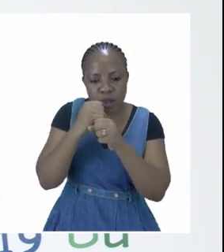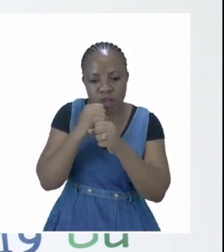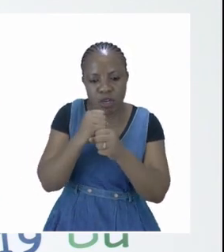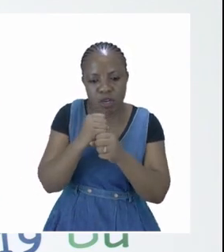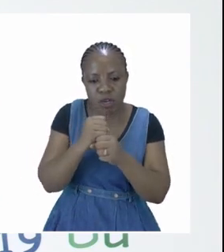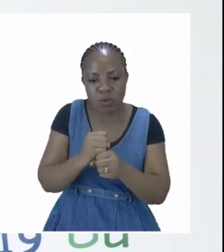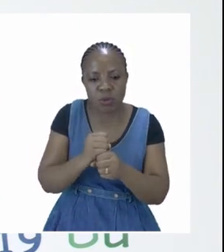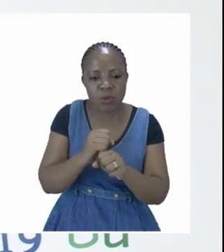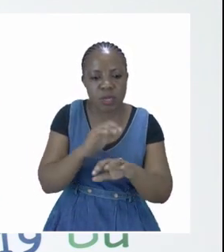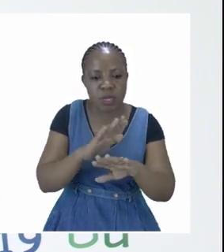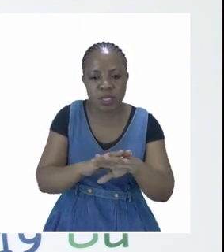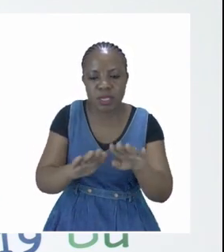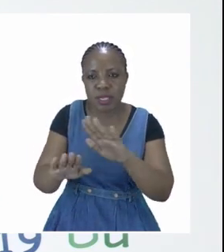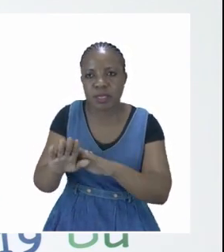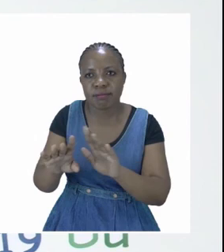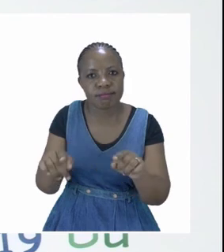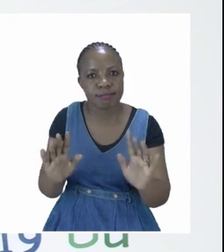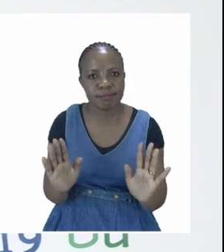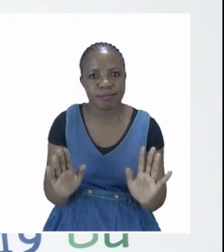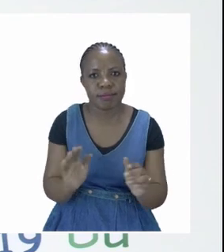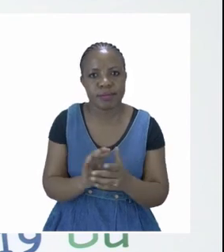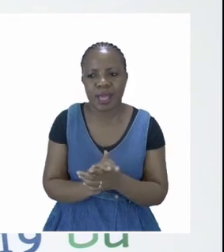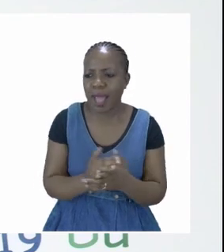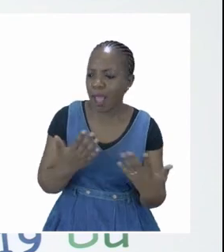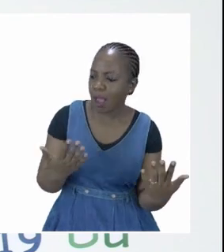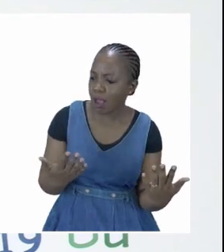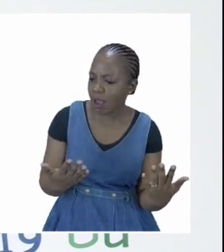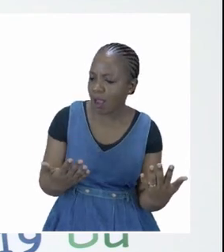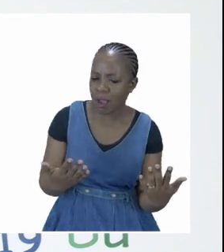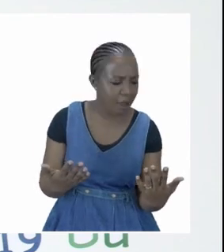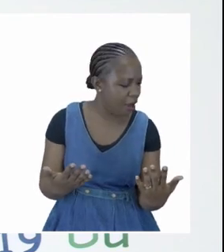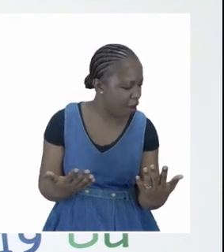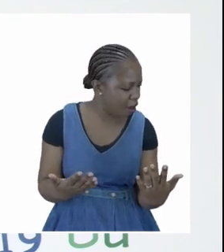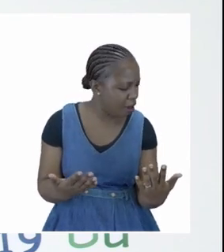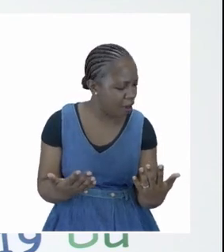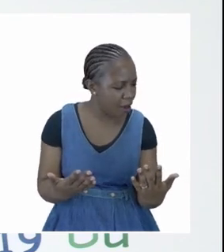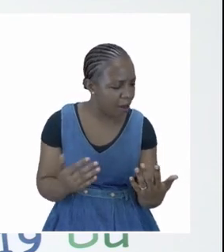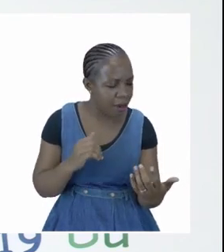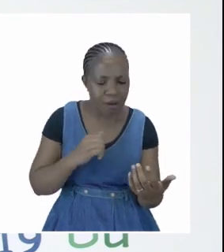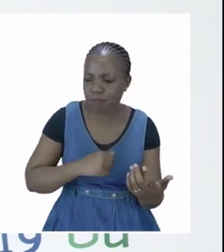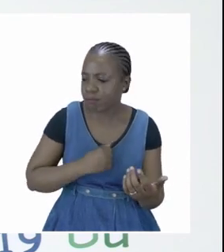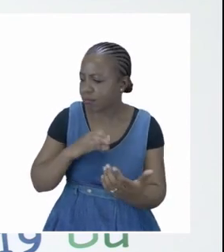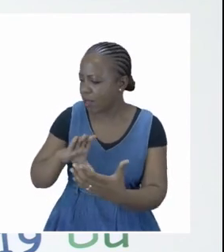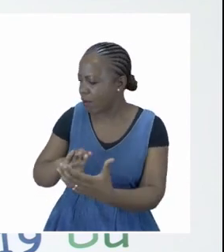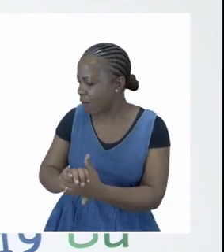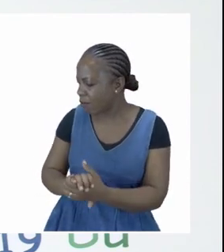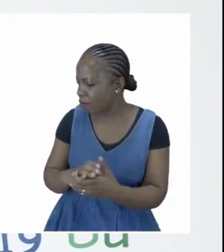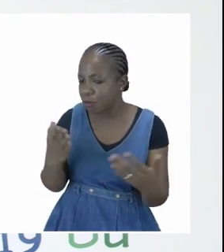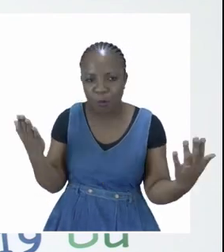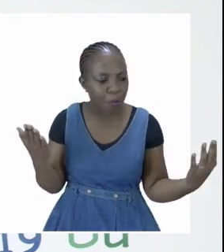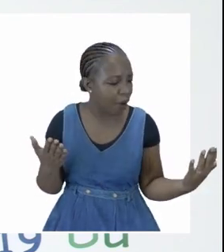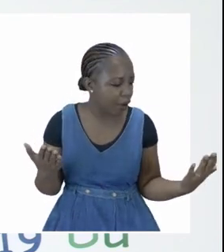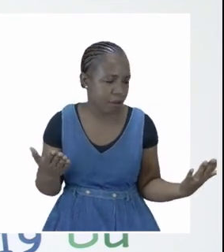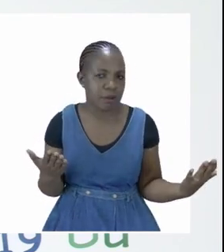else. But I wonder now, I haven't seen our friend today. Have you?